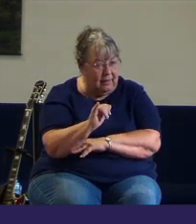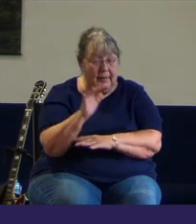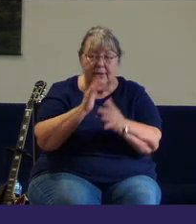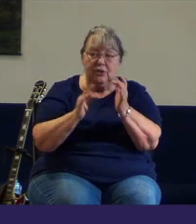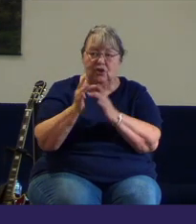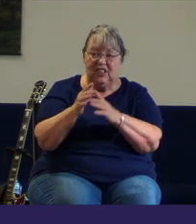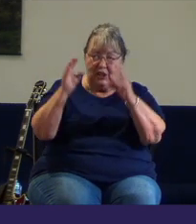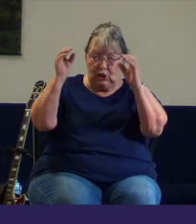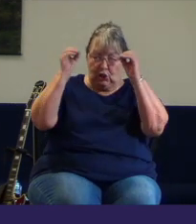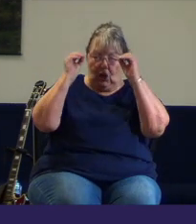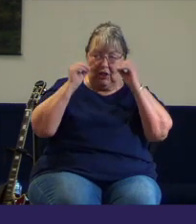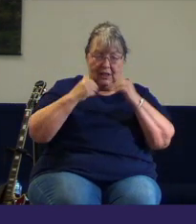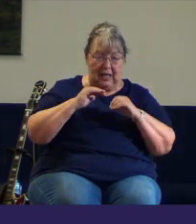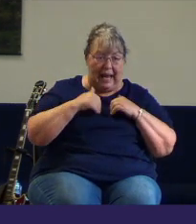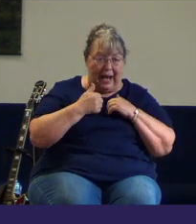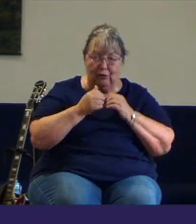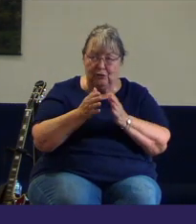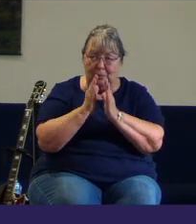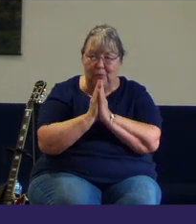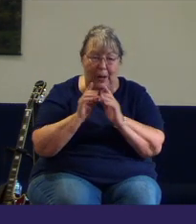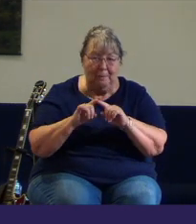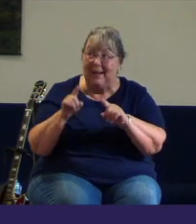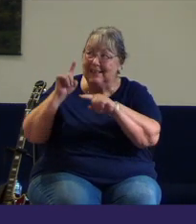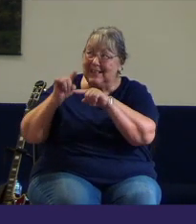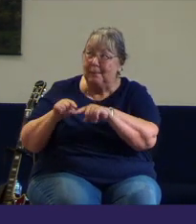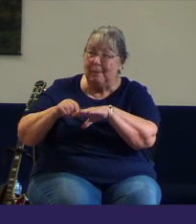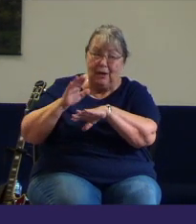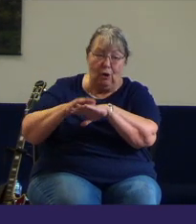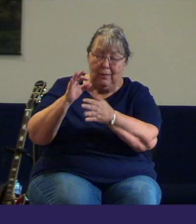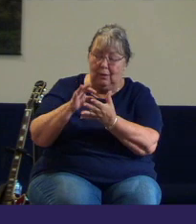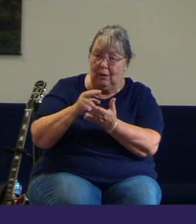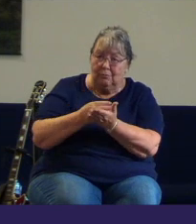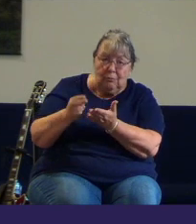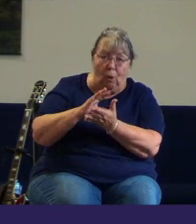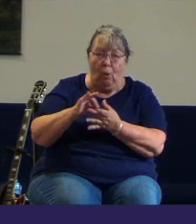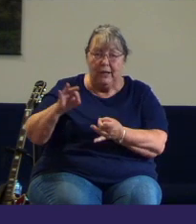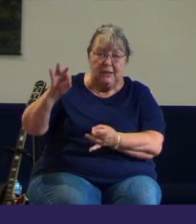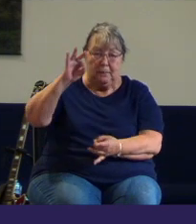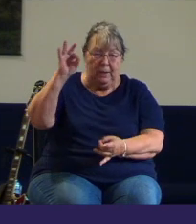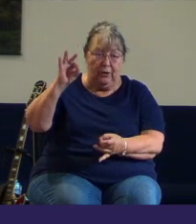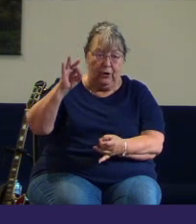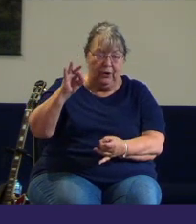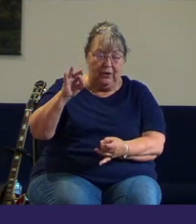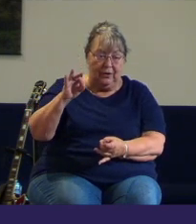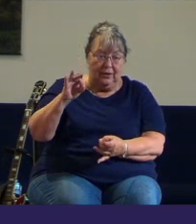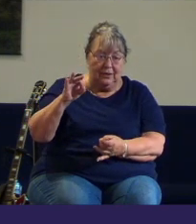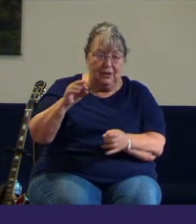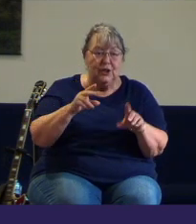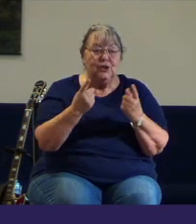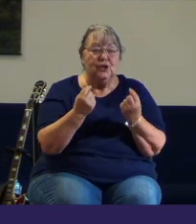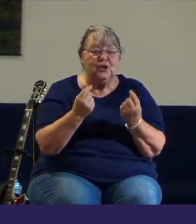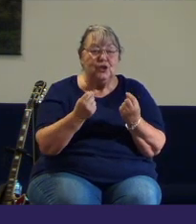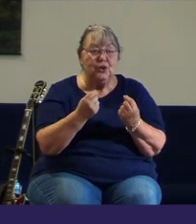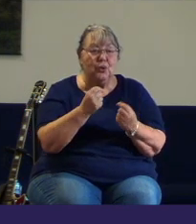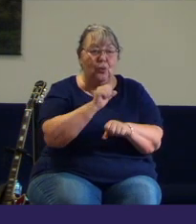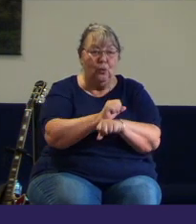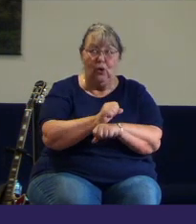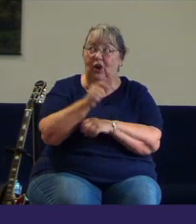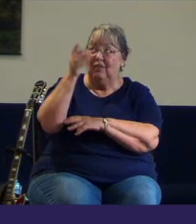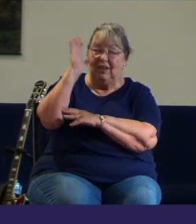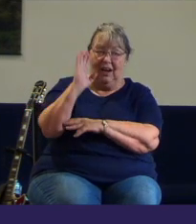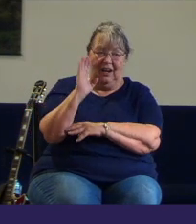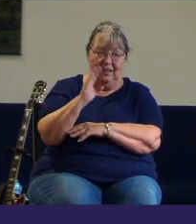pray, but he also depended on the Holy Spirit for power to live the work, to do the work of God. Church, I don't know about